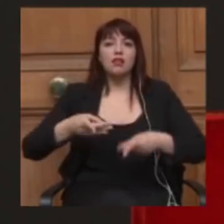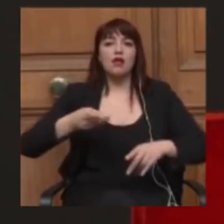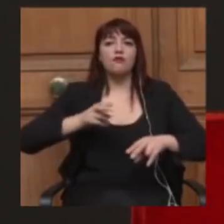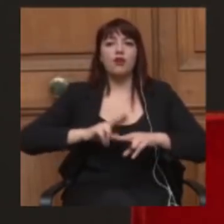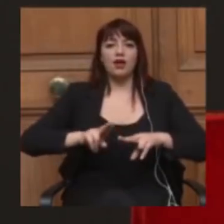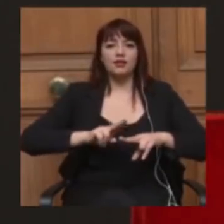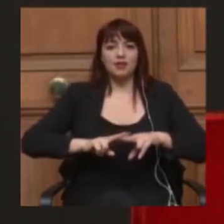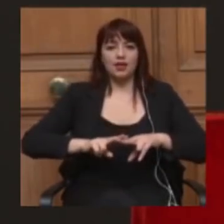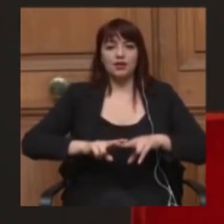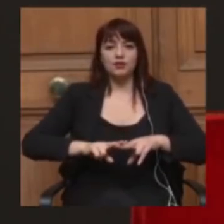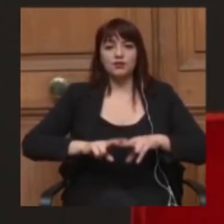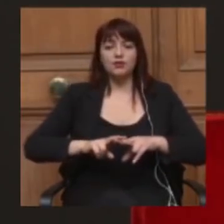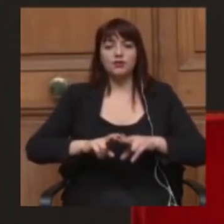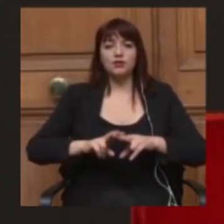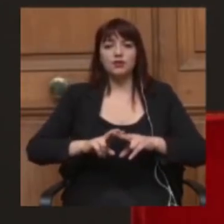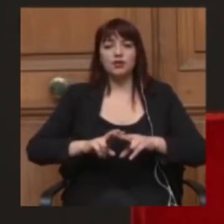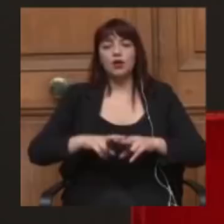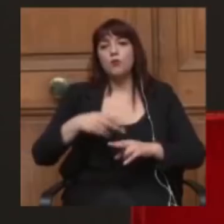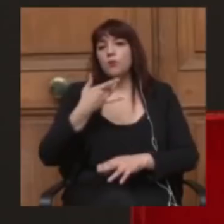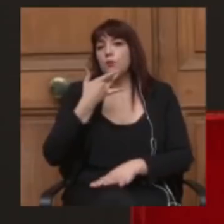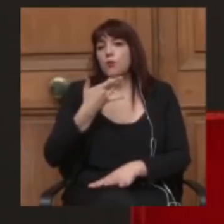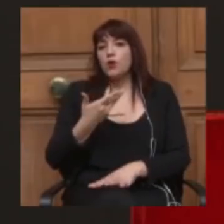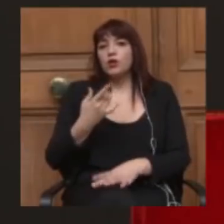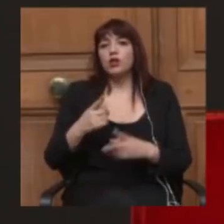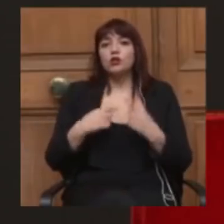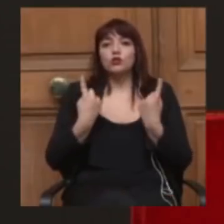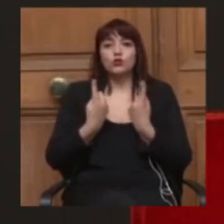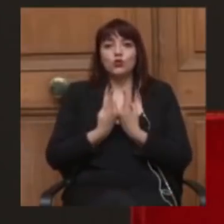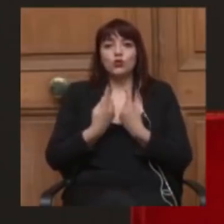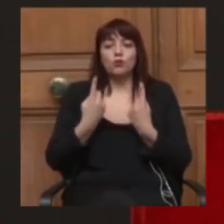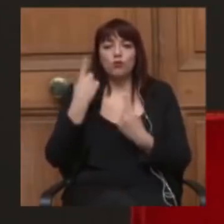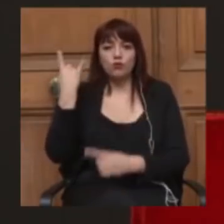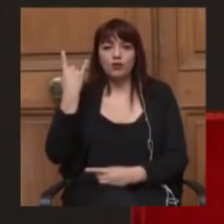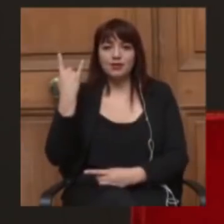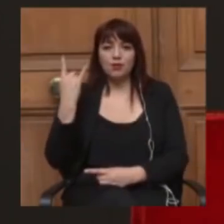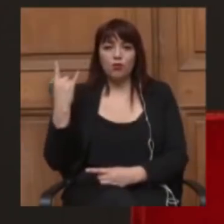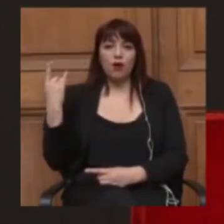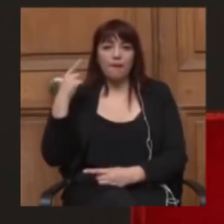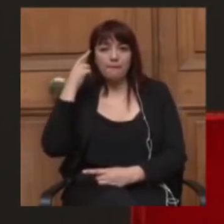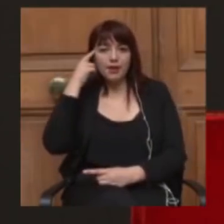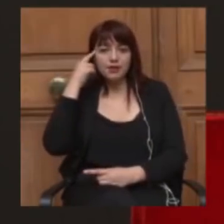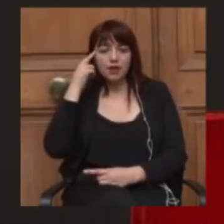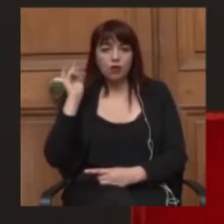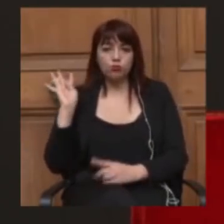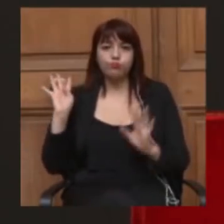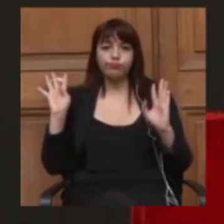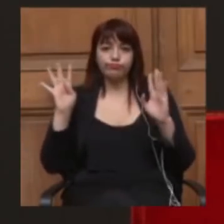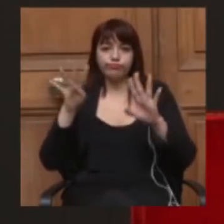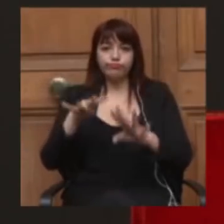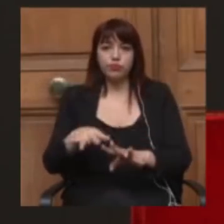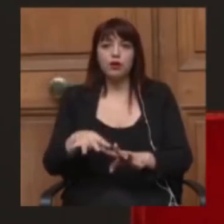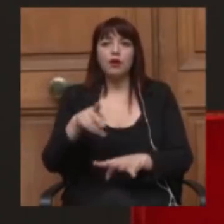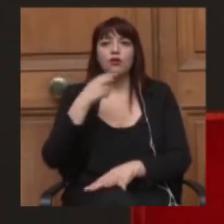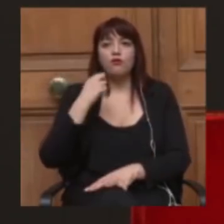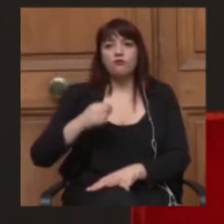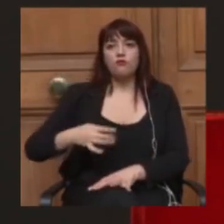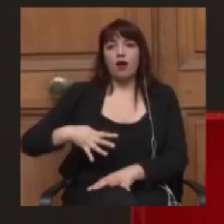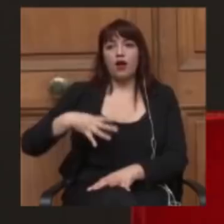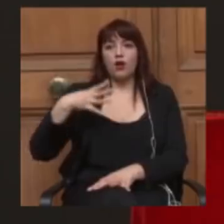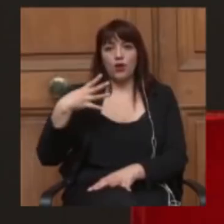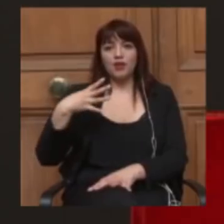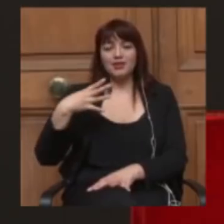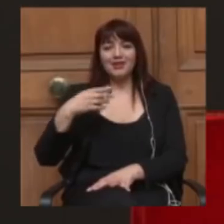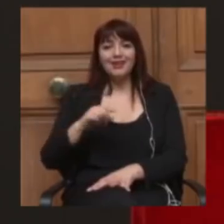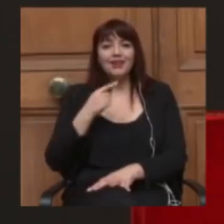the university to think, to consider critically those forms of value that have been presented to